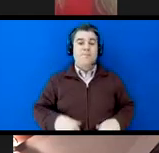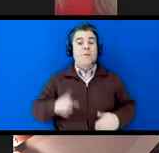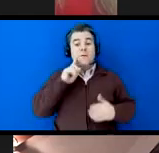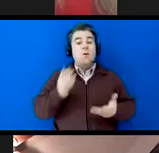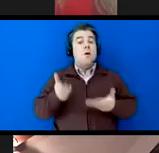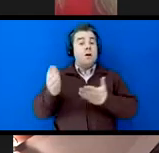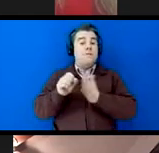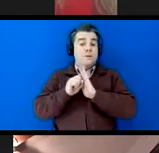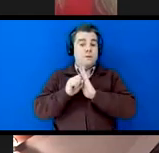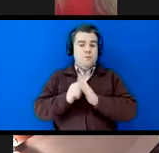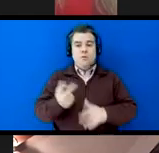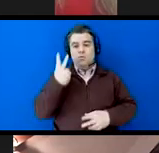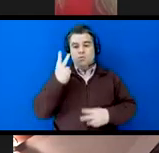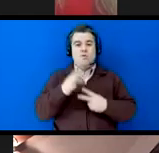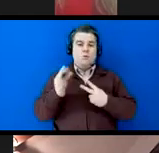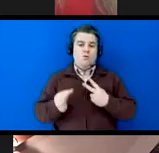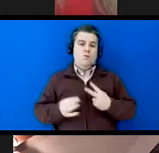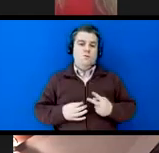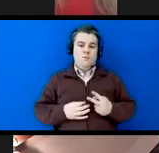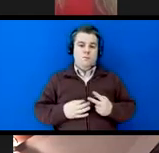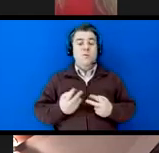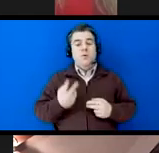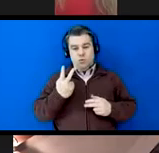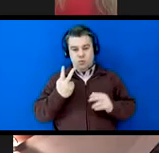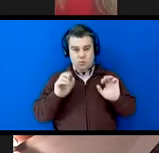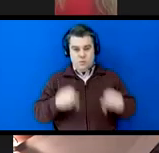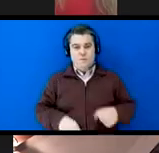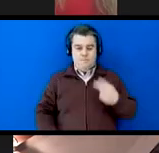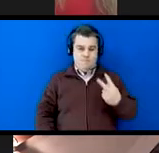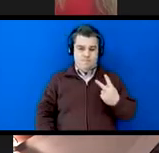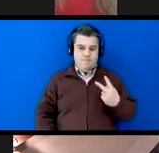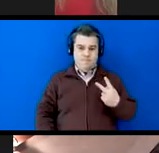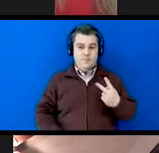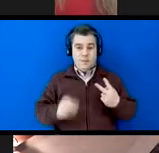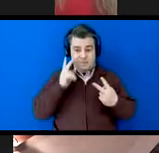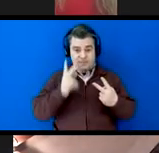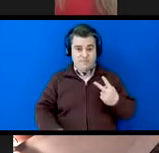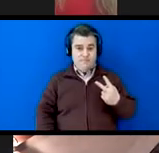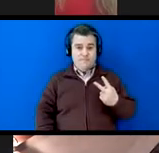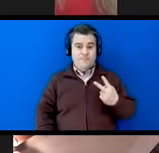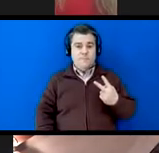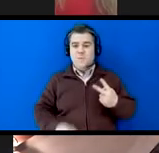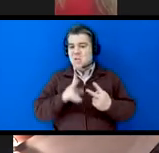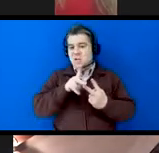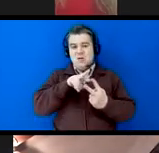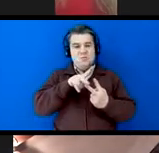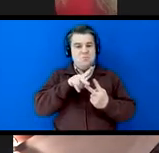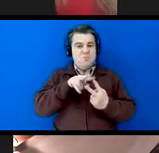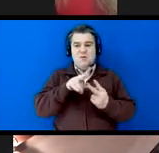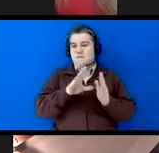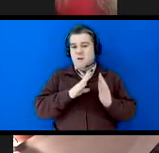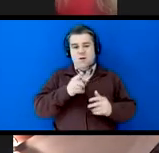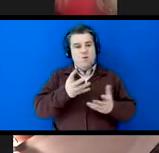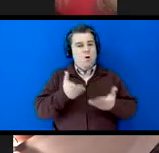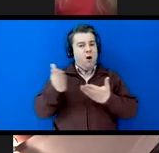you have 2 options, because we have 2 samples that you're going to be able to offer, as you can see here. So either one is fine. You can offer whichever one you want to